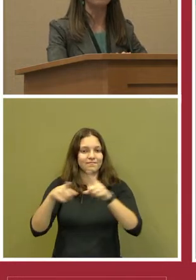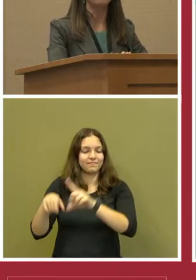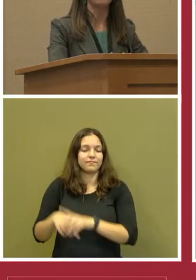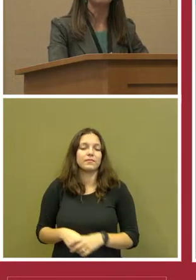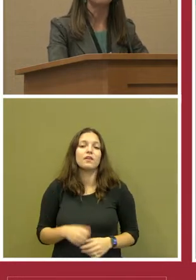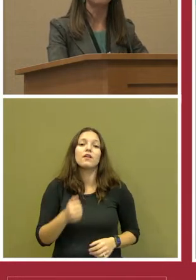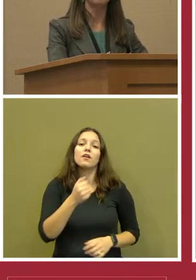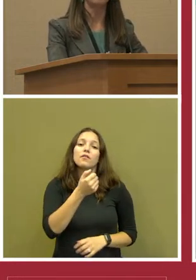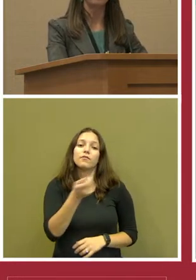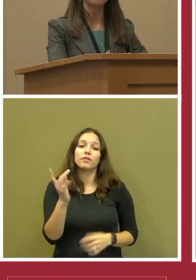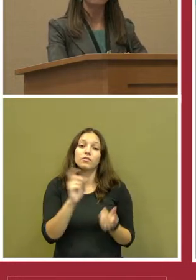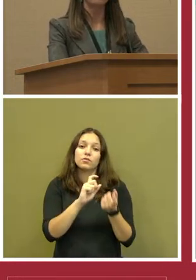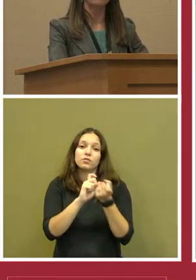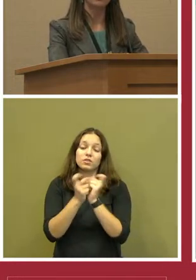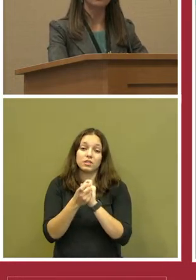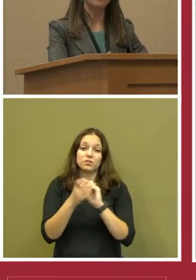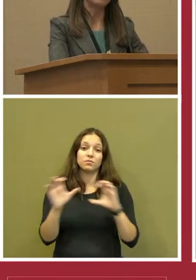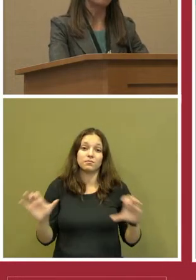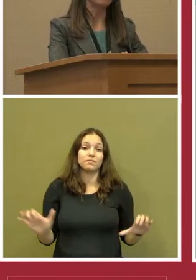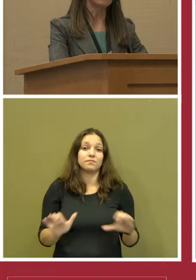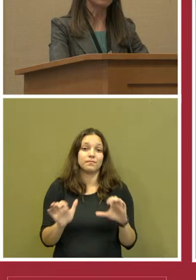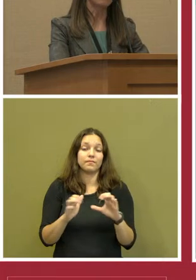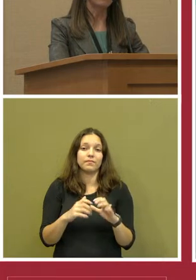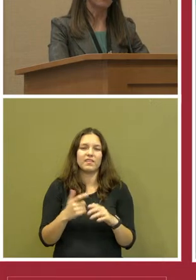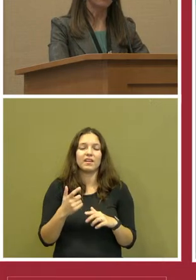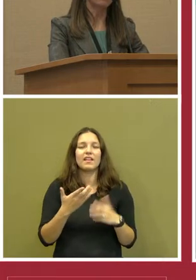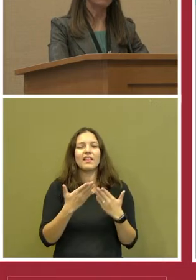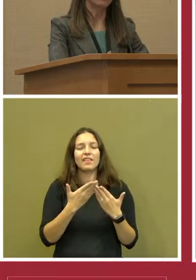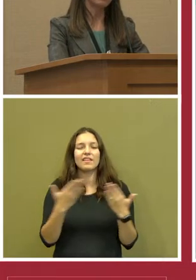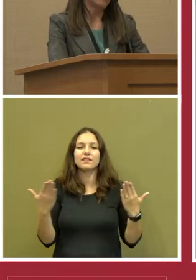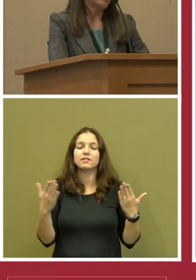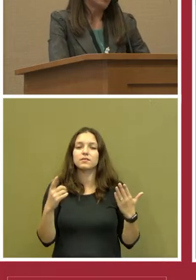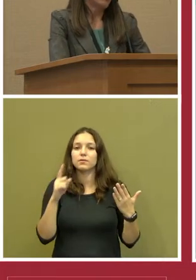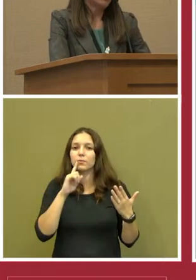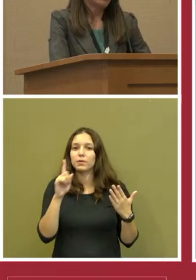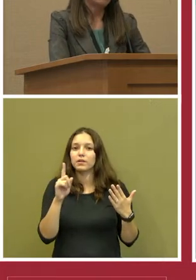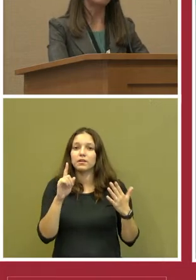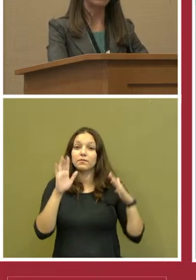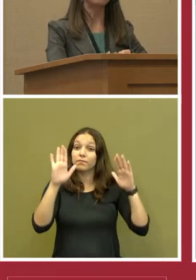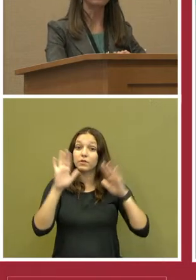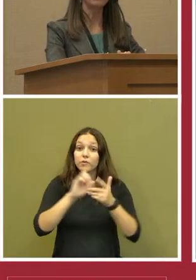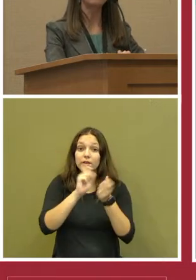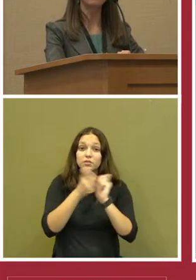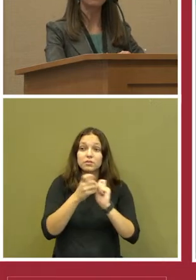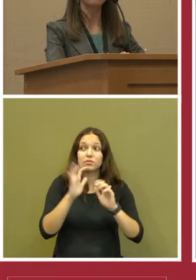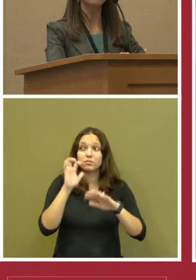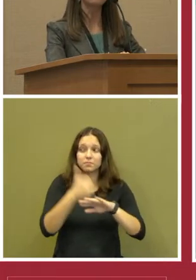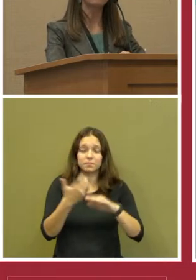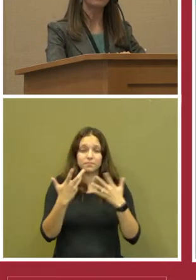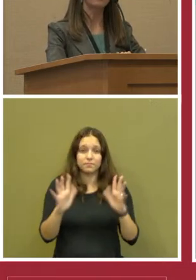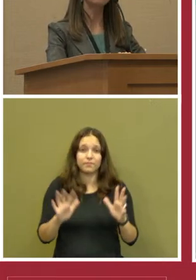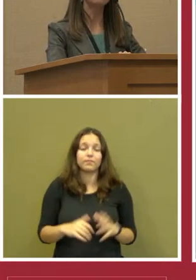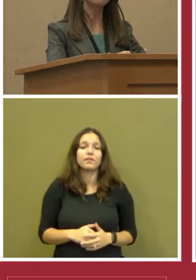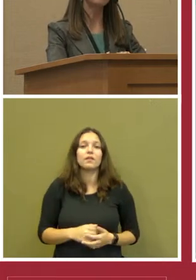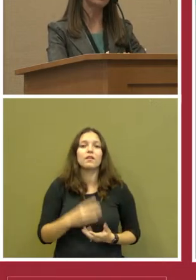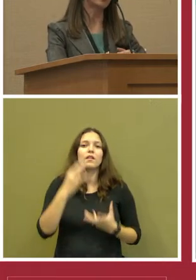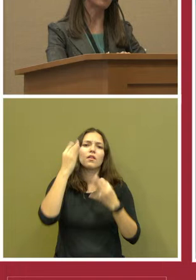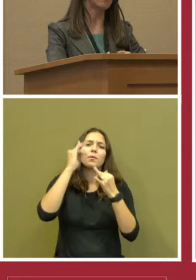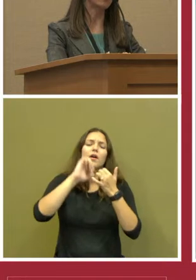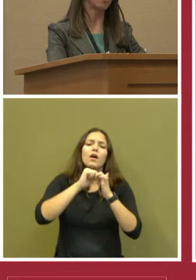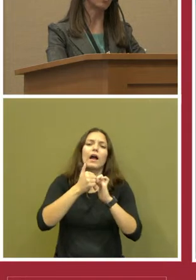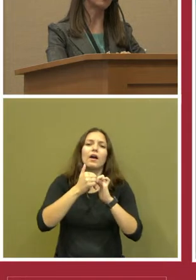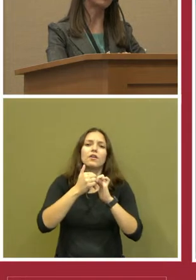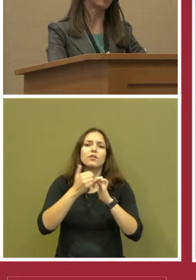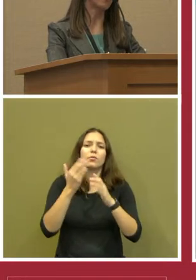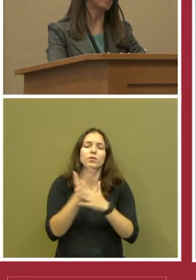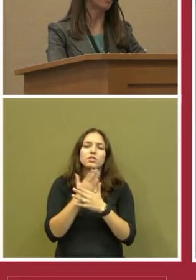that we did make, and things that are really great changes to have in place, thinking about how do we share